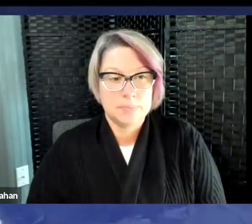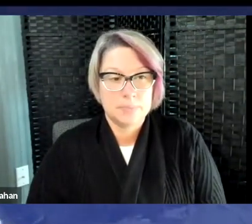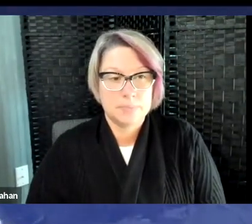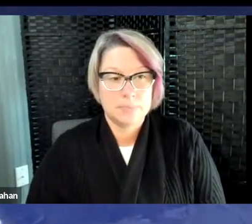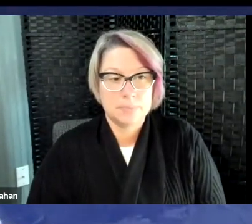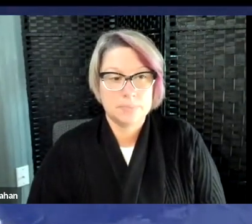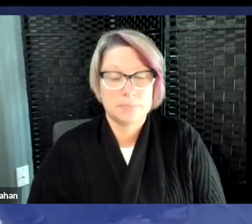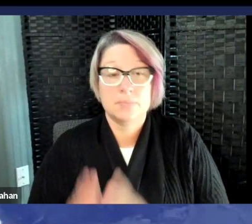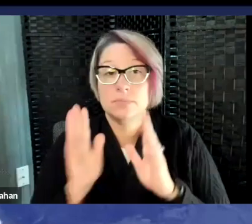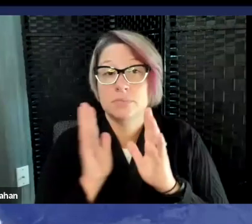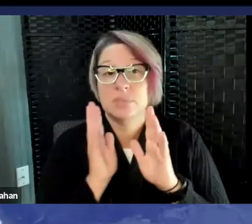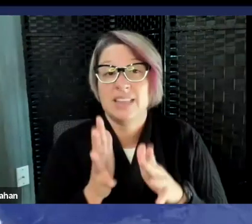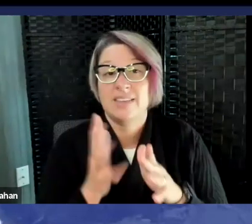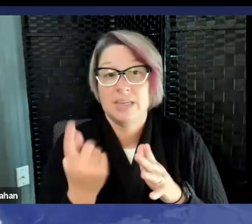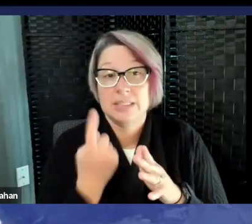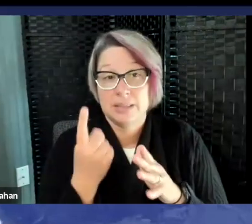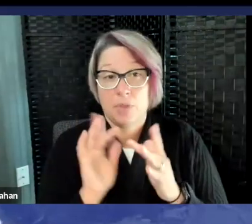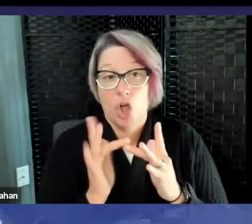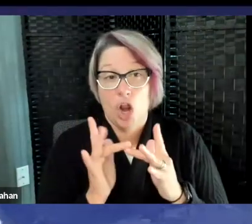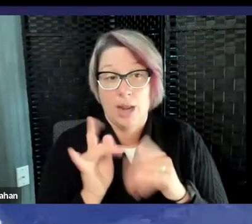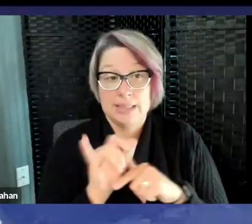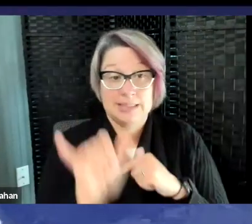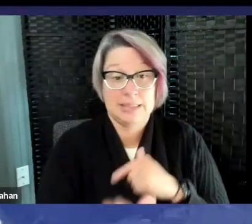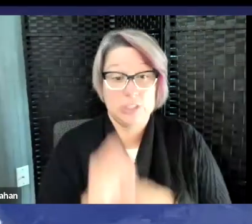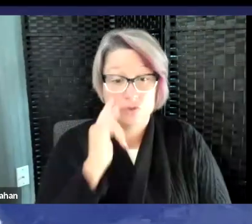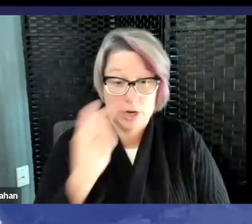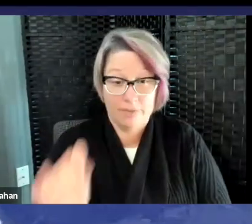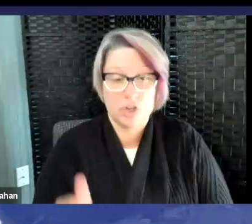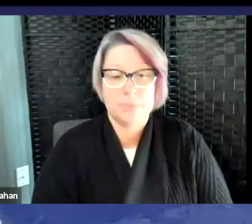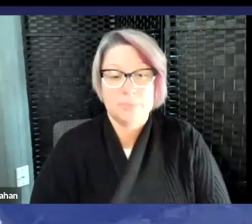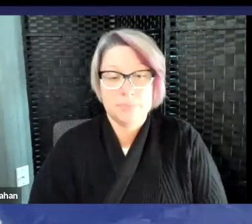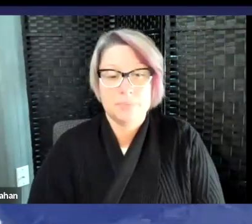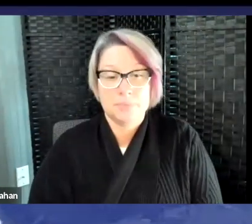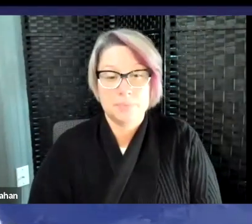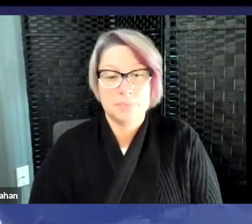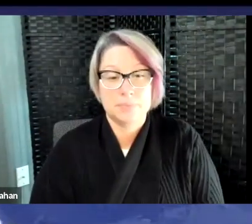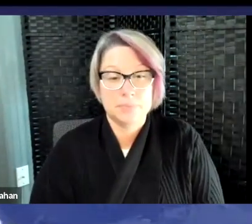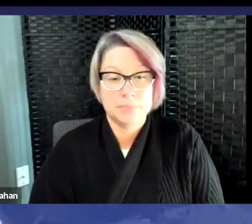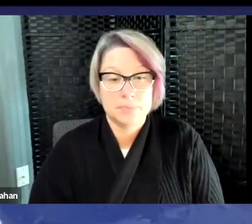Leaving something online that stays online forever. Caleb. Boom.